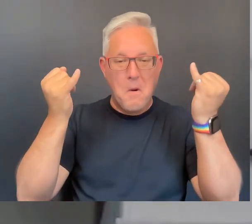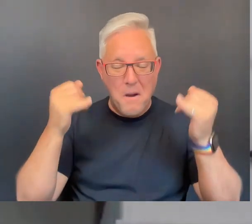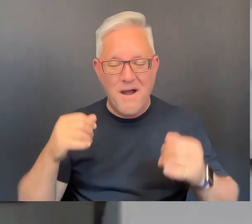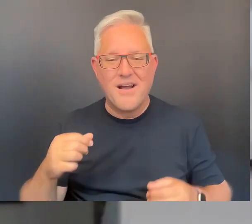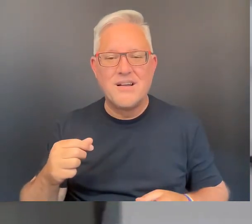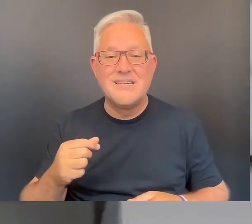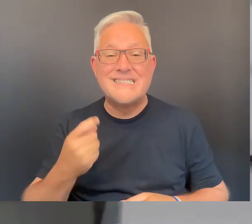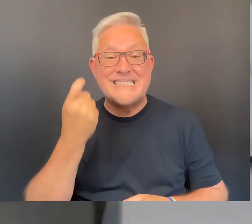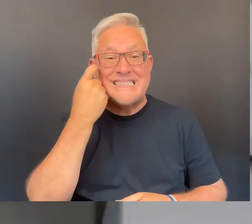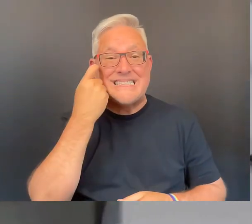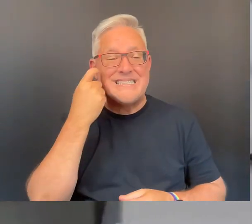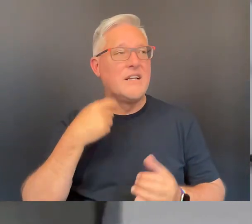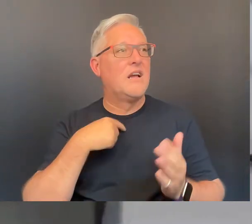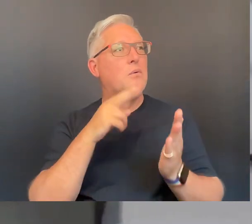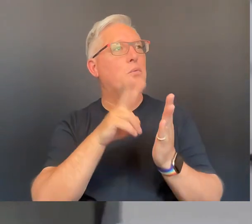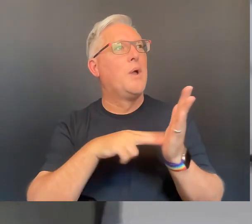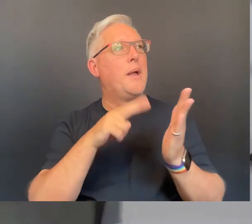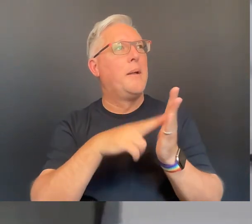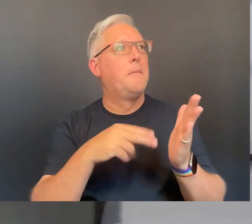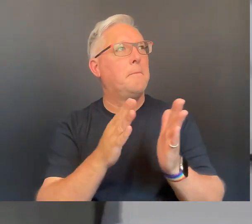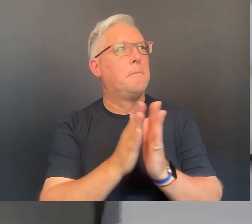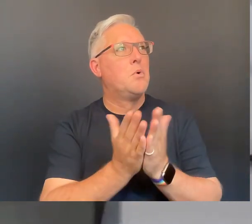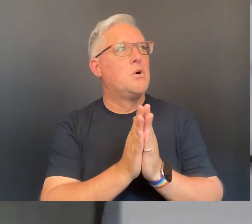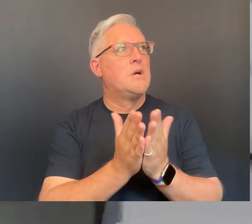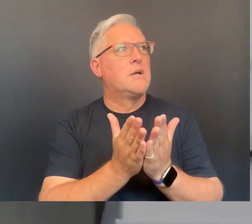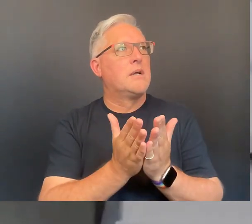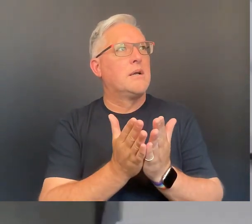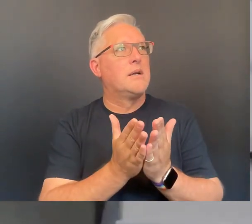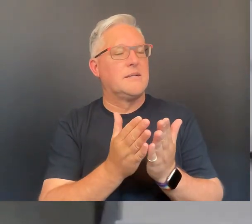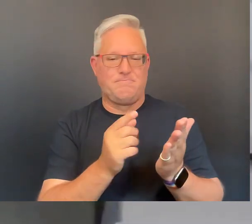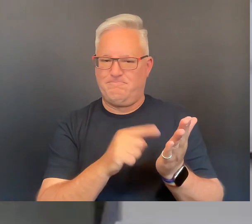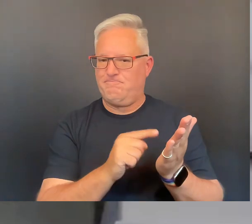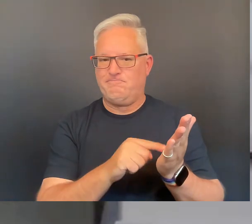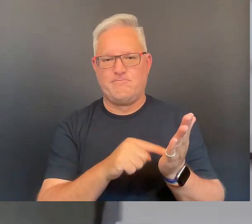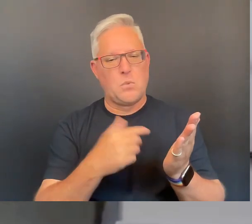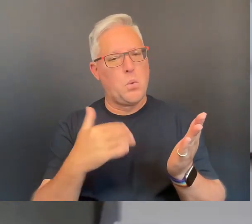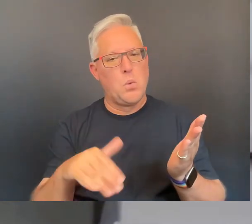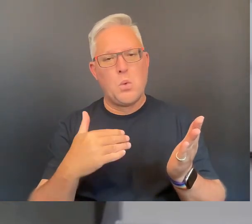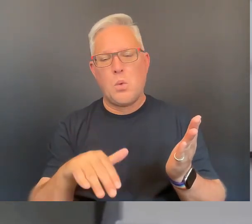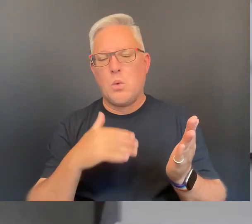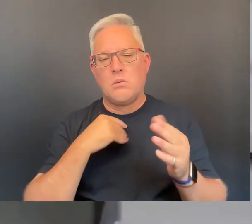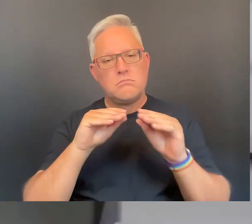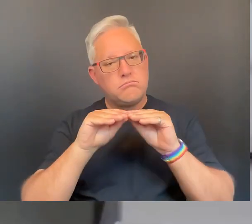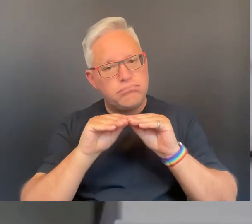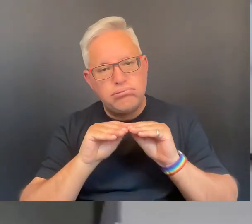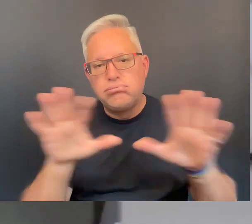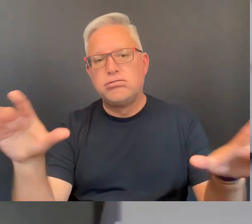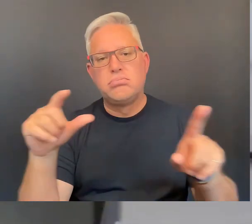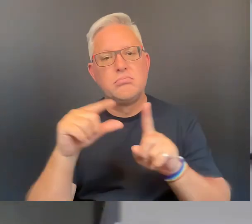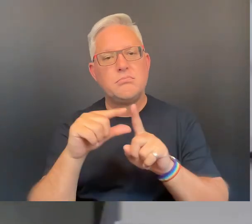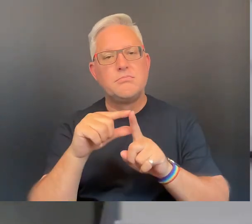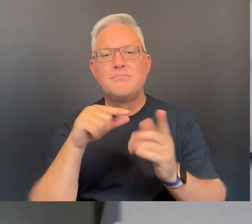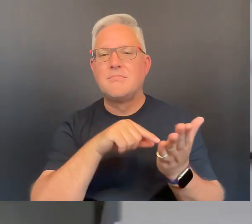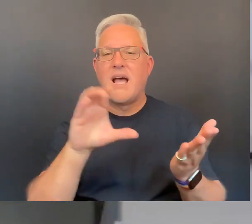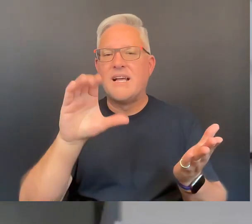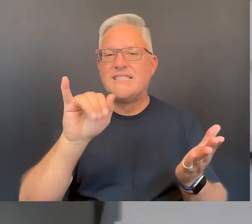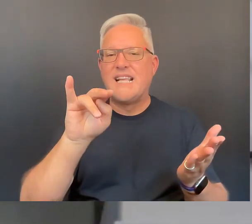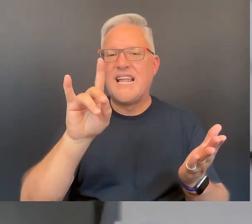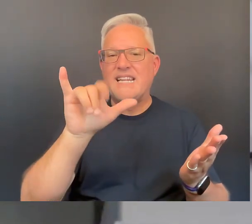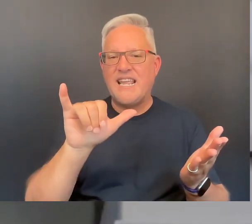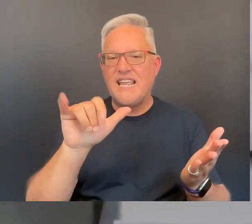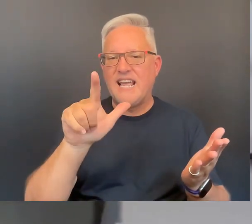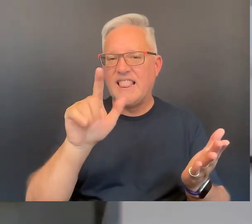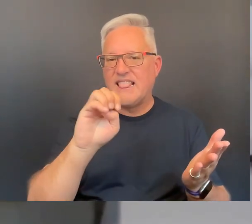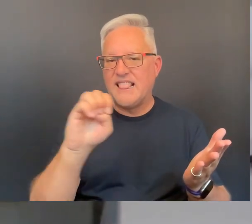I recently read a book that I've been telling everybody about. It's by Cindy Lee,